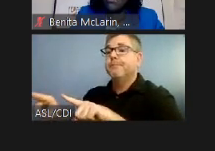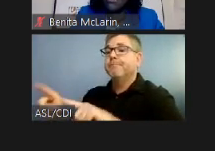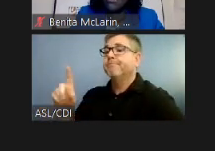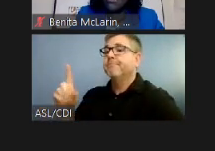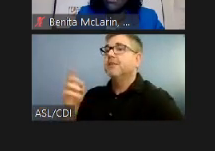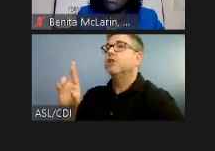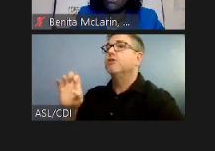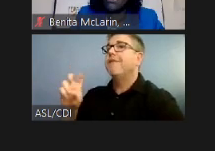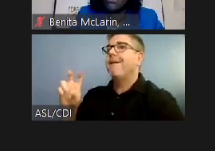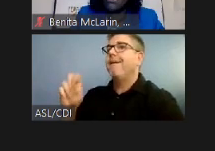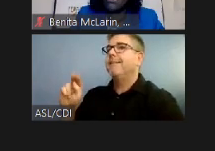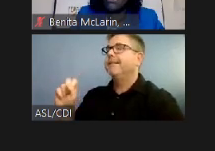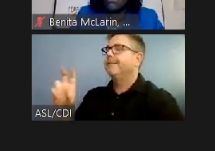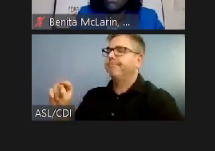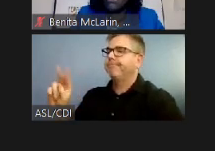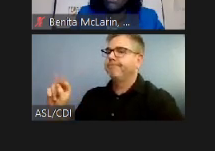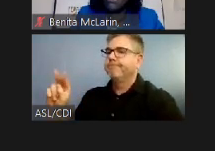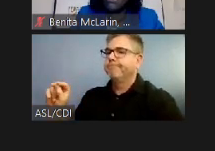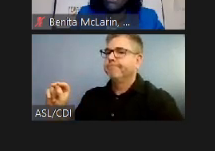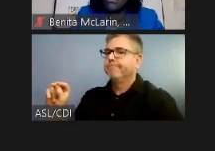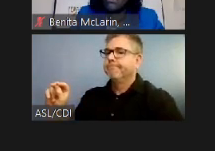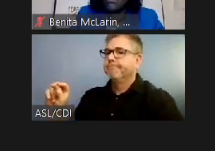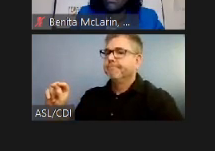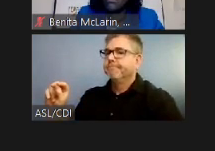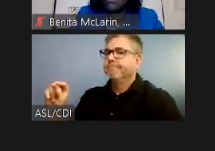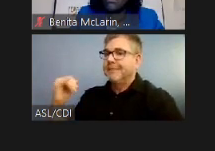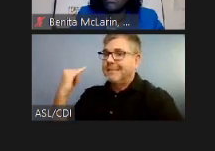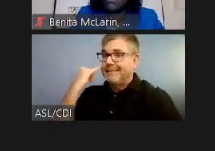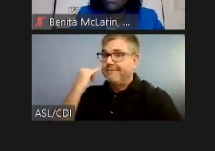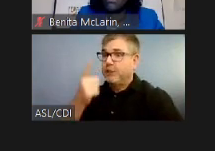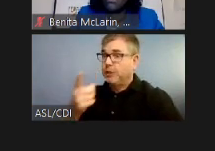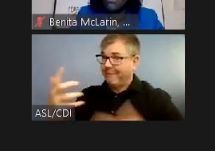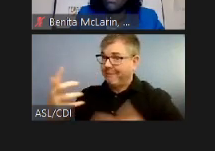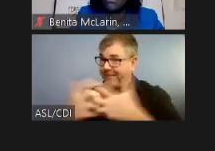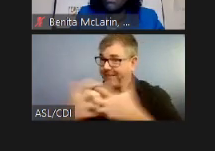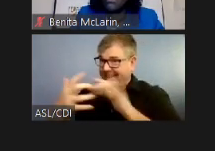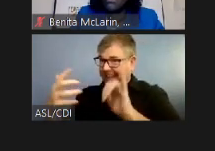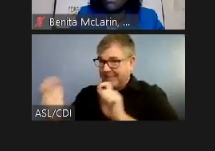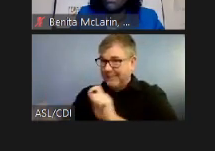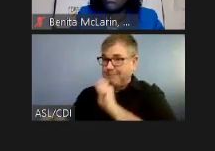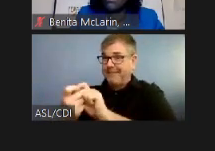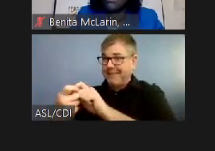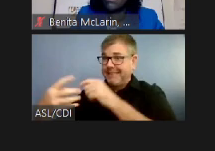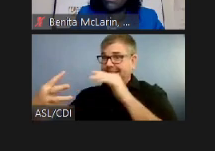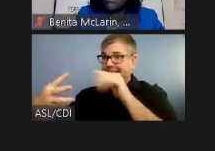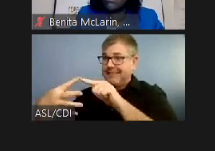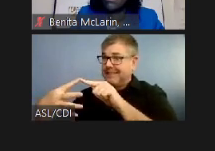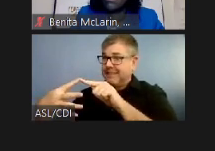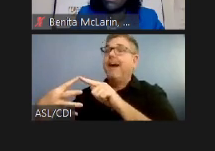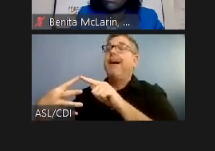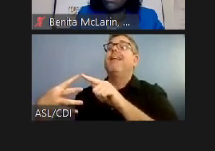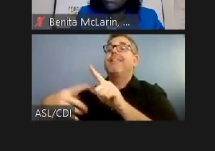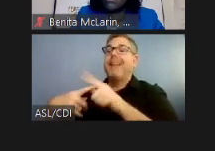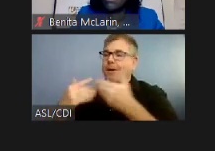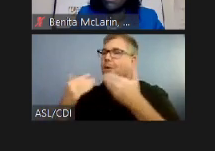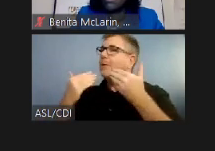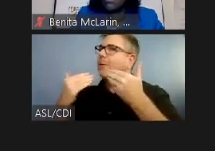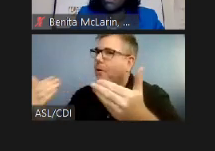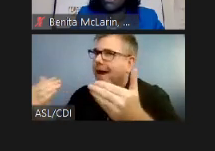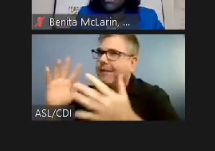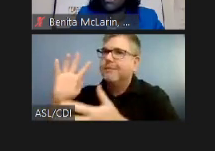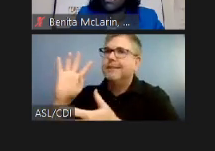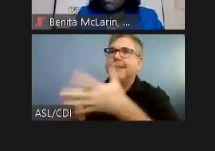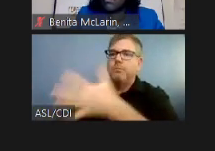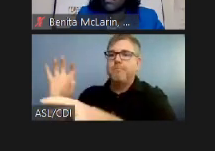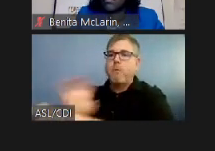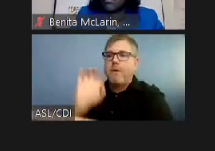start scheduling. And we don't have to go into too much detail on that, but you can start scheduling. And then there is a process where you can be kind of like